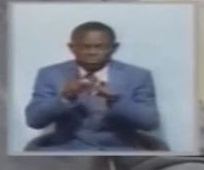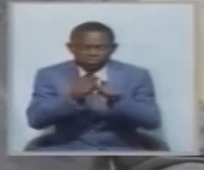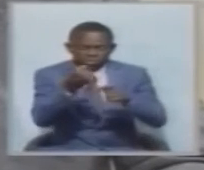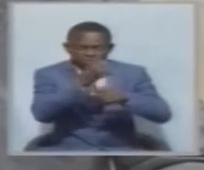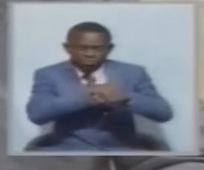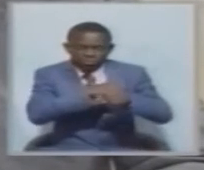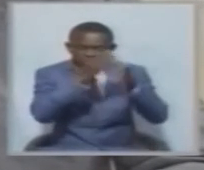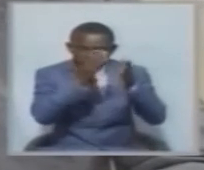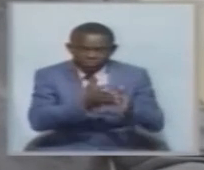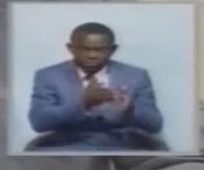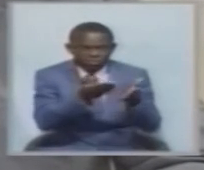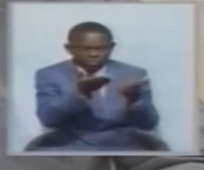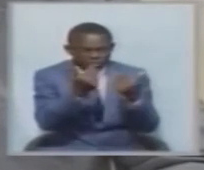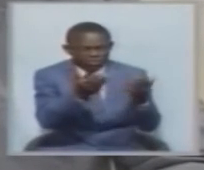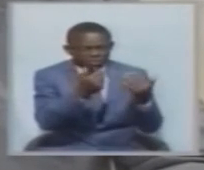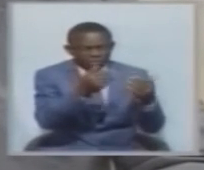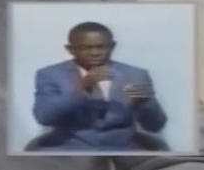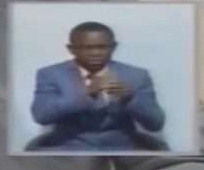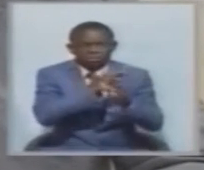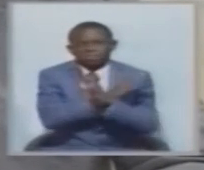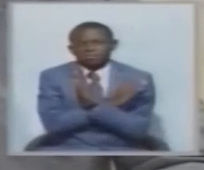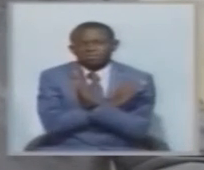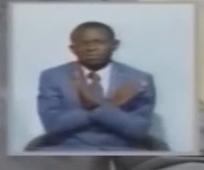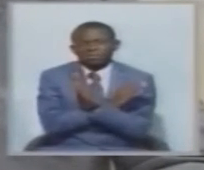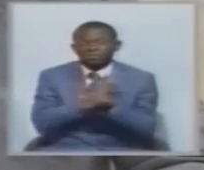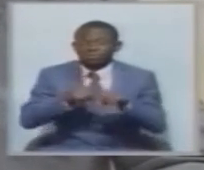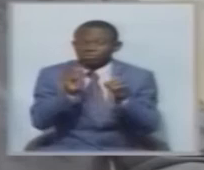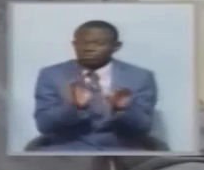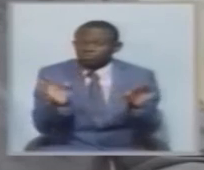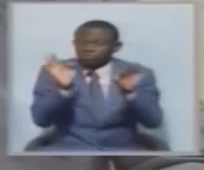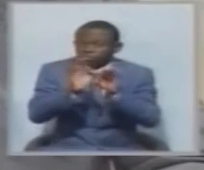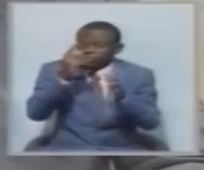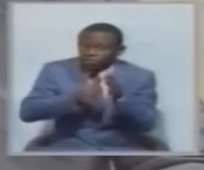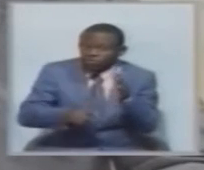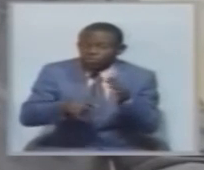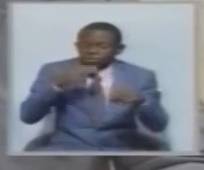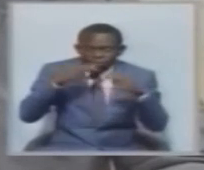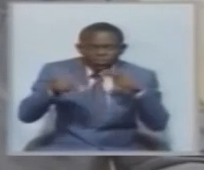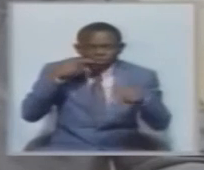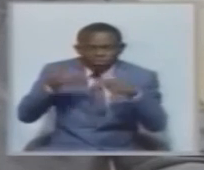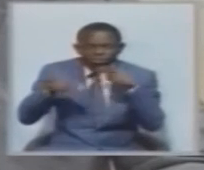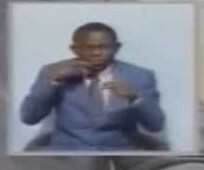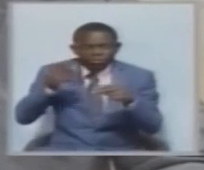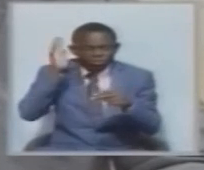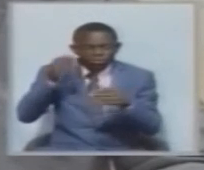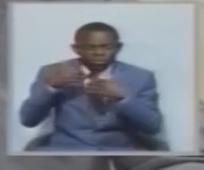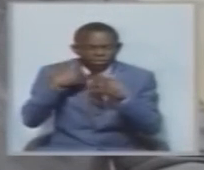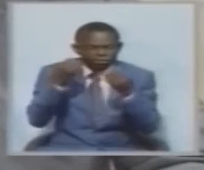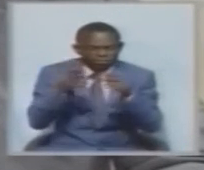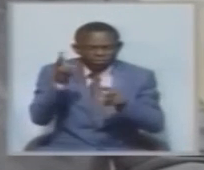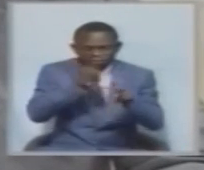for us as a country. But more importantly, if you look at the hospitality industry, the hotels, there will be an influx of foreign exchange coming